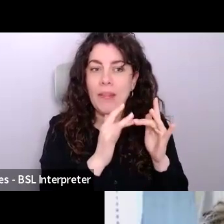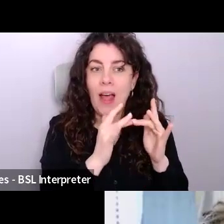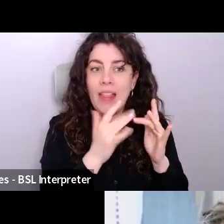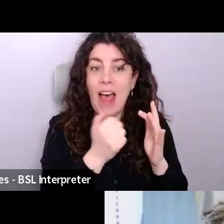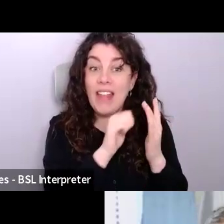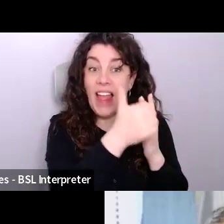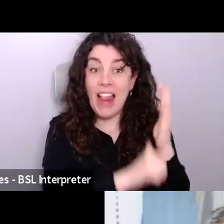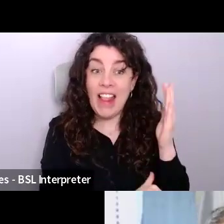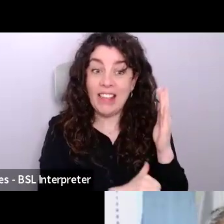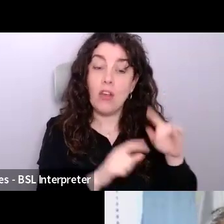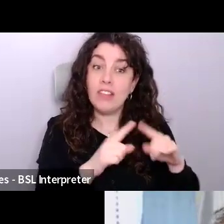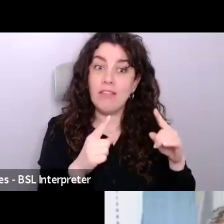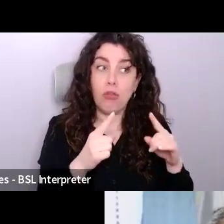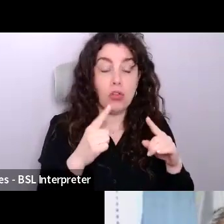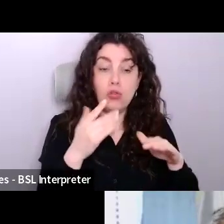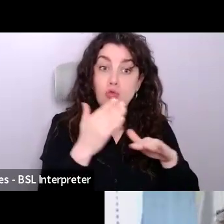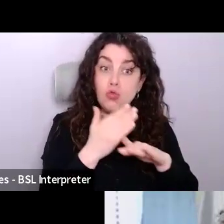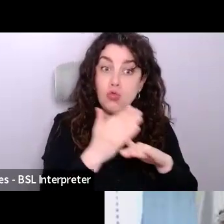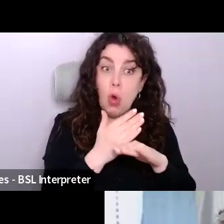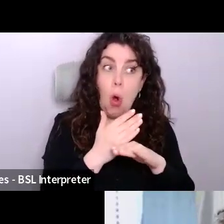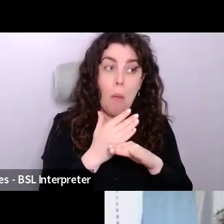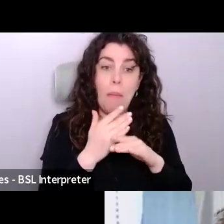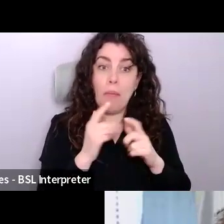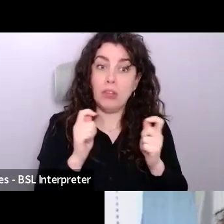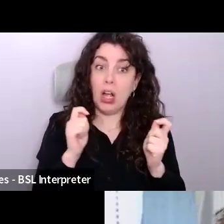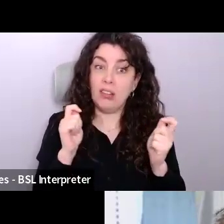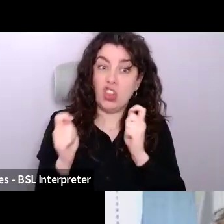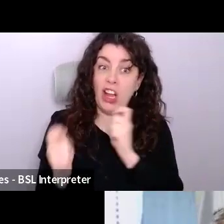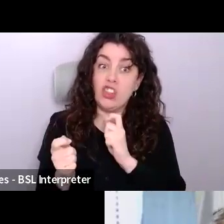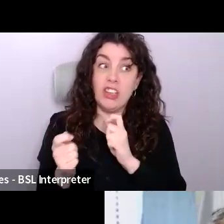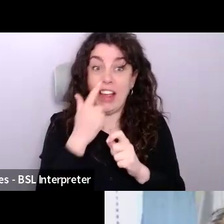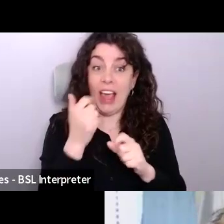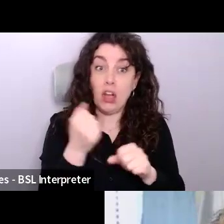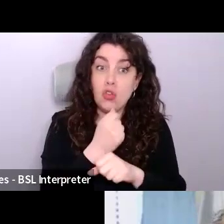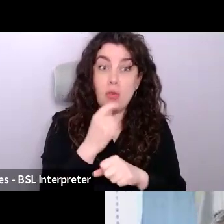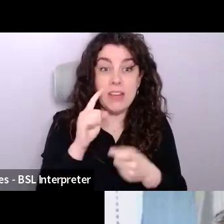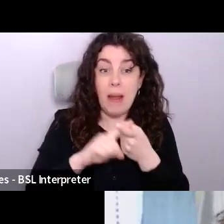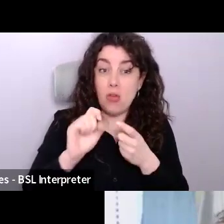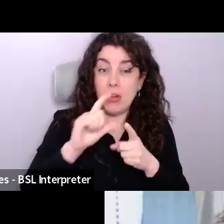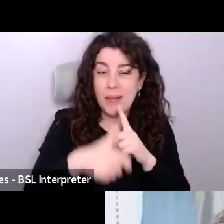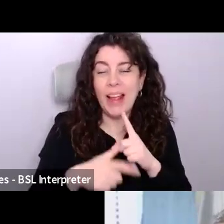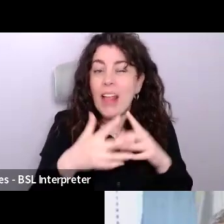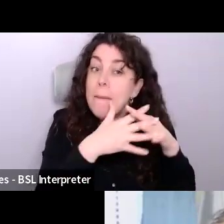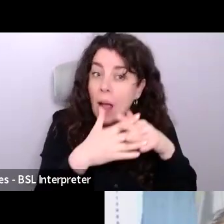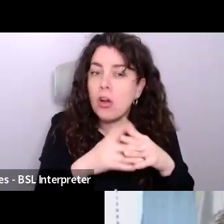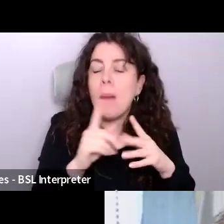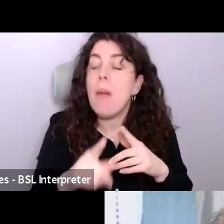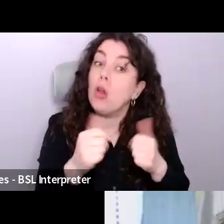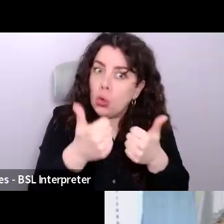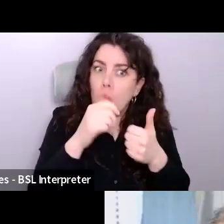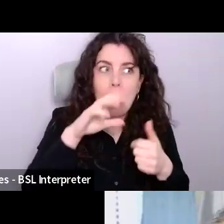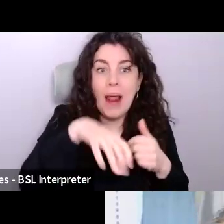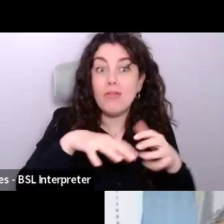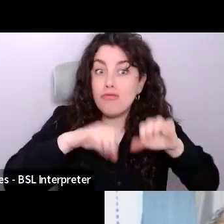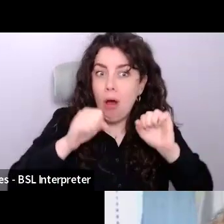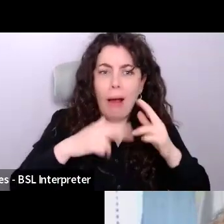different potential job accommodations per condition or disability. So you can give it a browse. It is American, but it's an excellent starting point if you sort